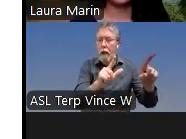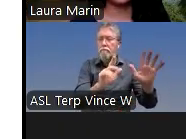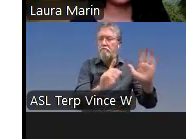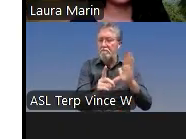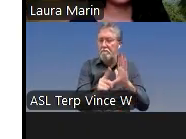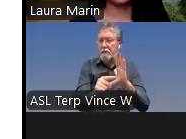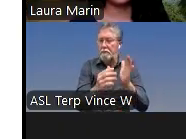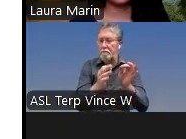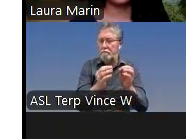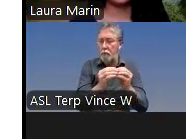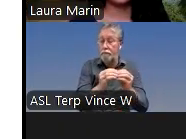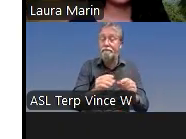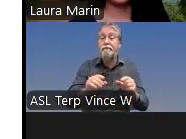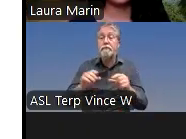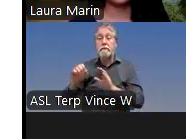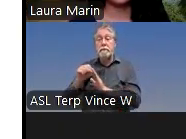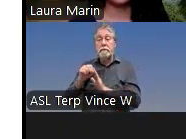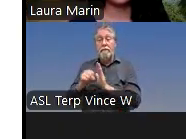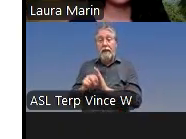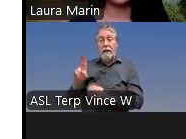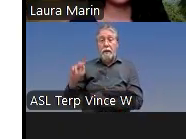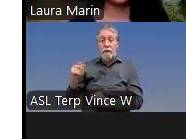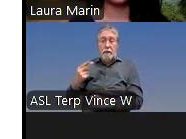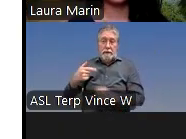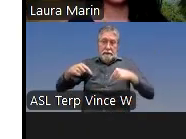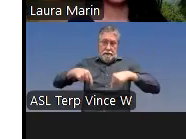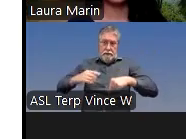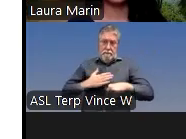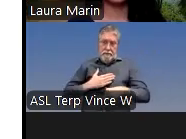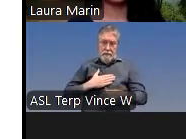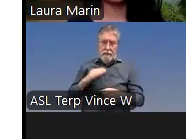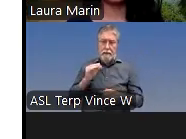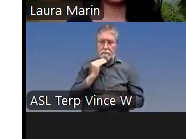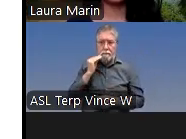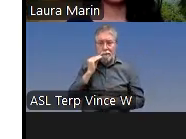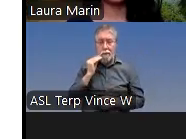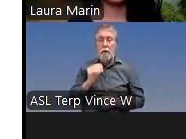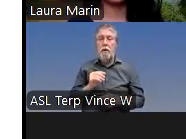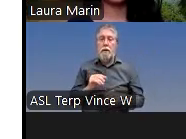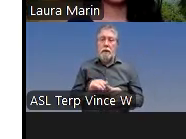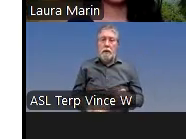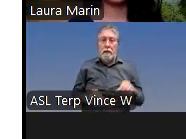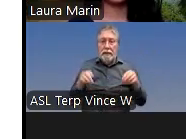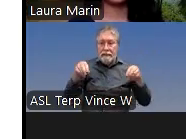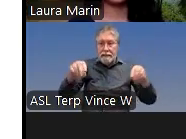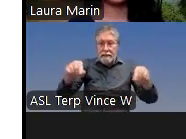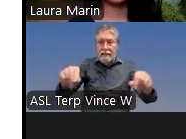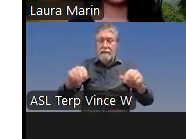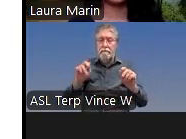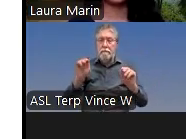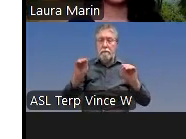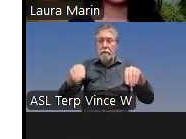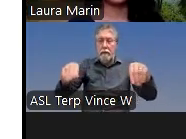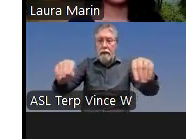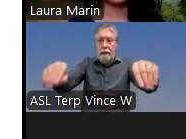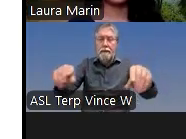in Utah, where I'm based here, we've used scan data to help with rangeland seeding planning.